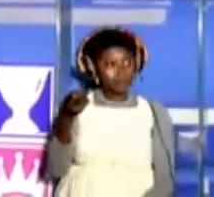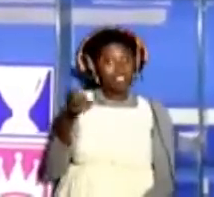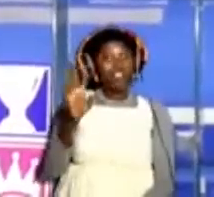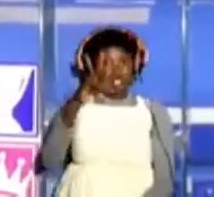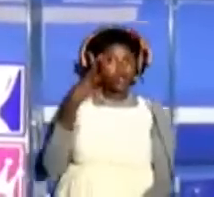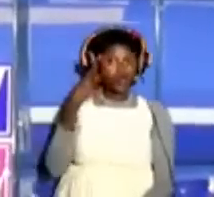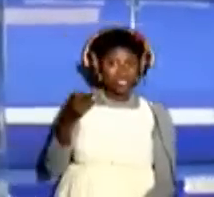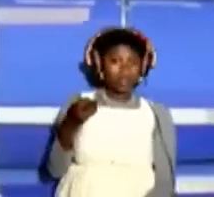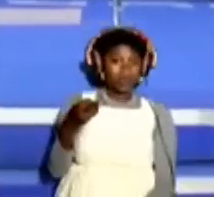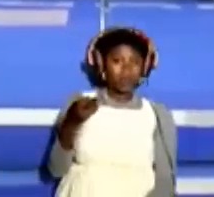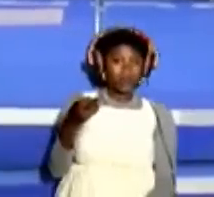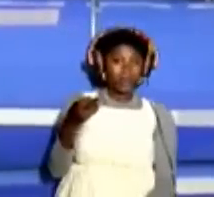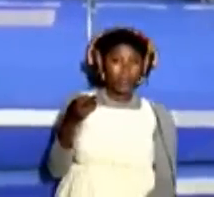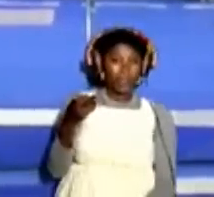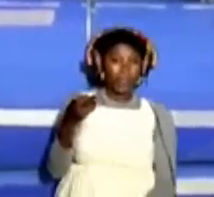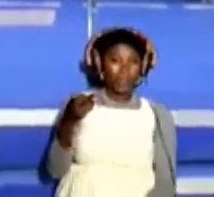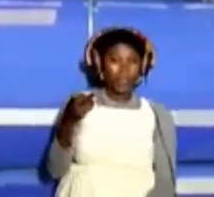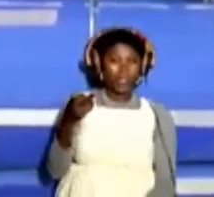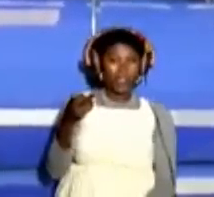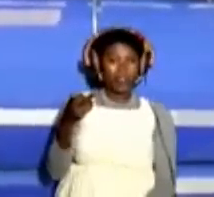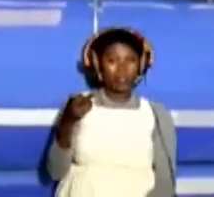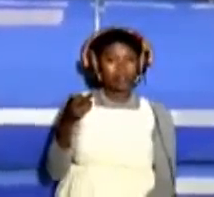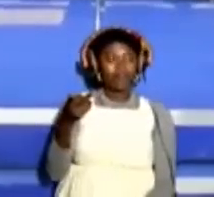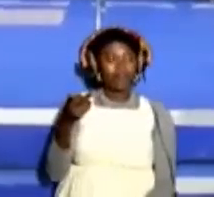Did you see now?